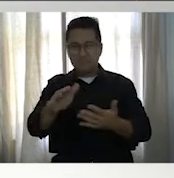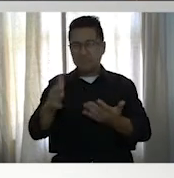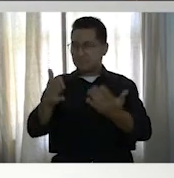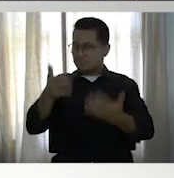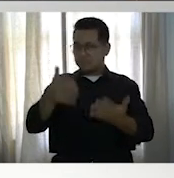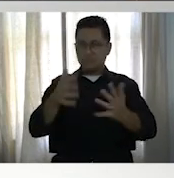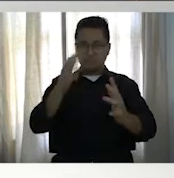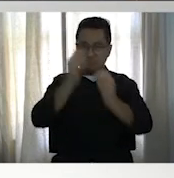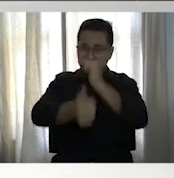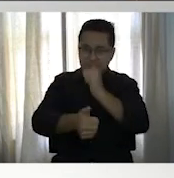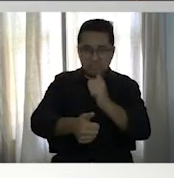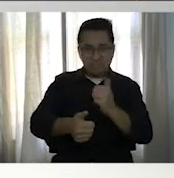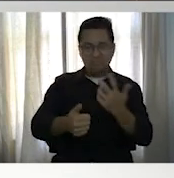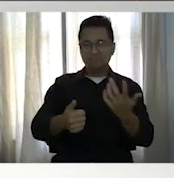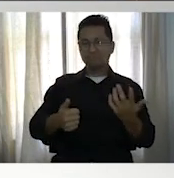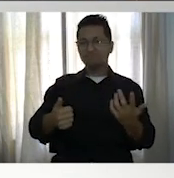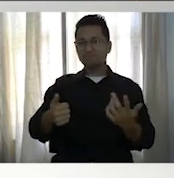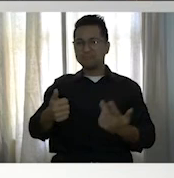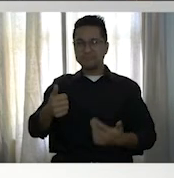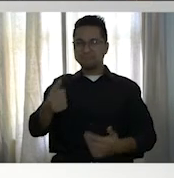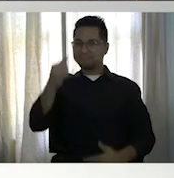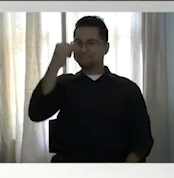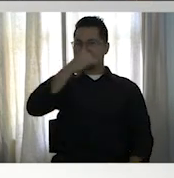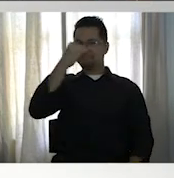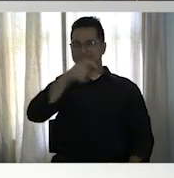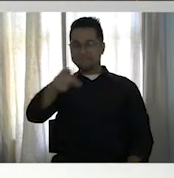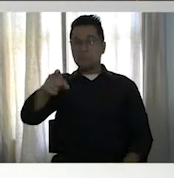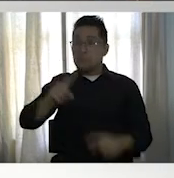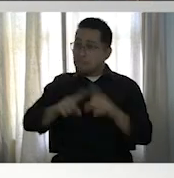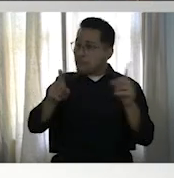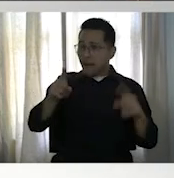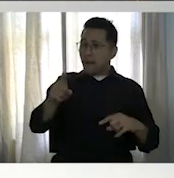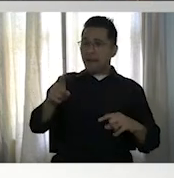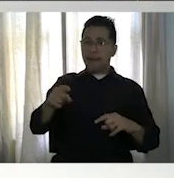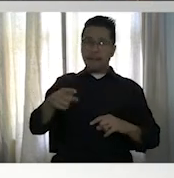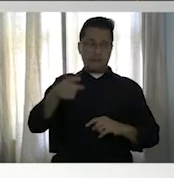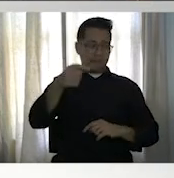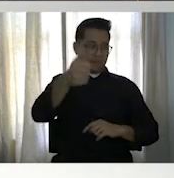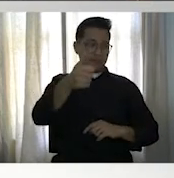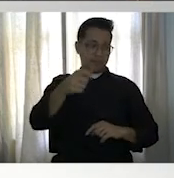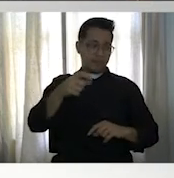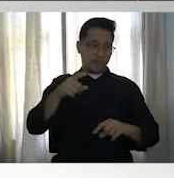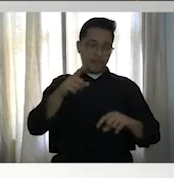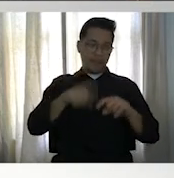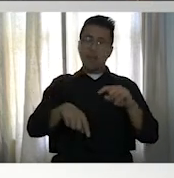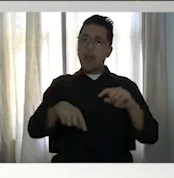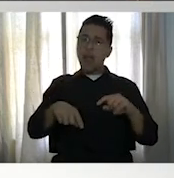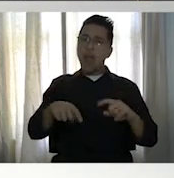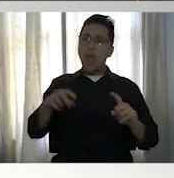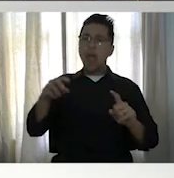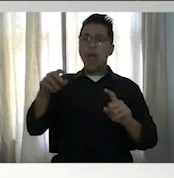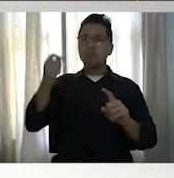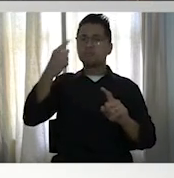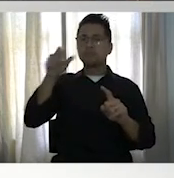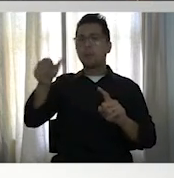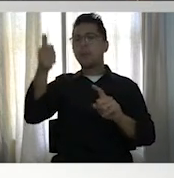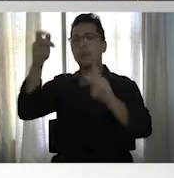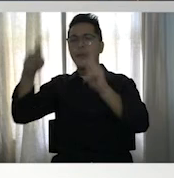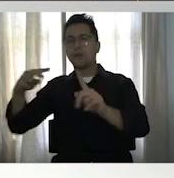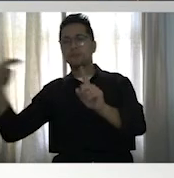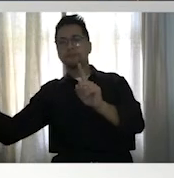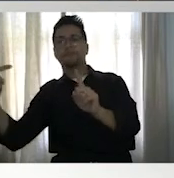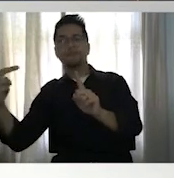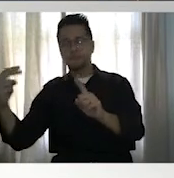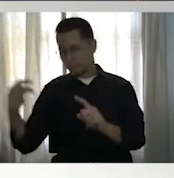mean, condescending, but he really he's not able to take another person's perspective. He's